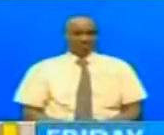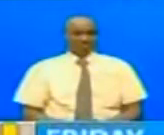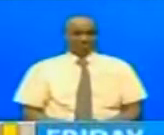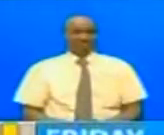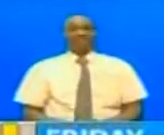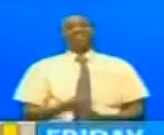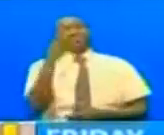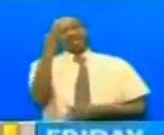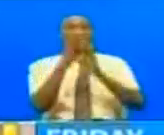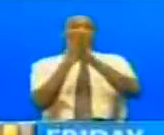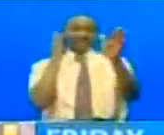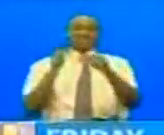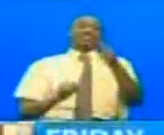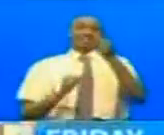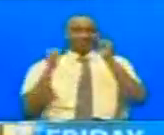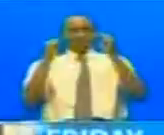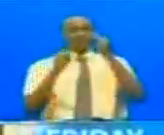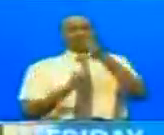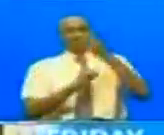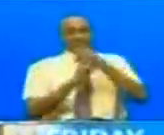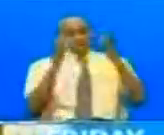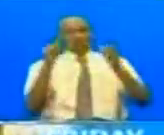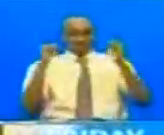Three busloads of supporters,